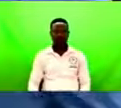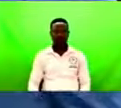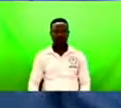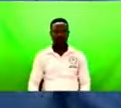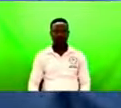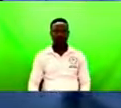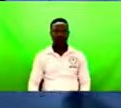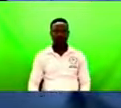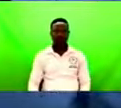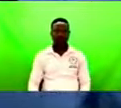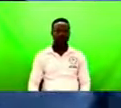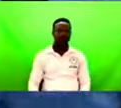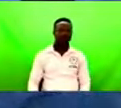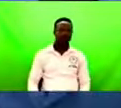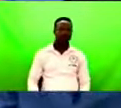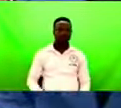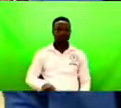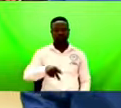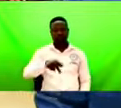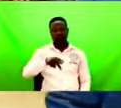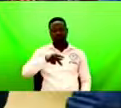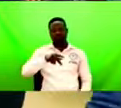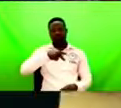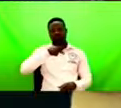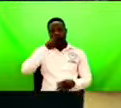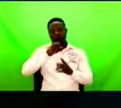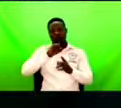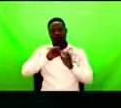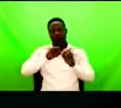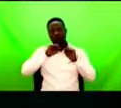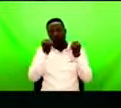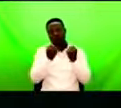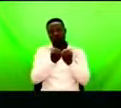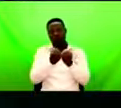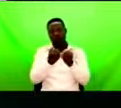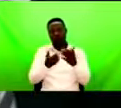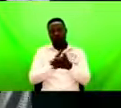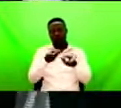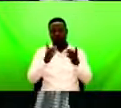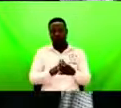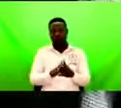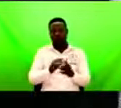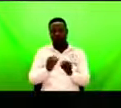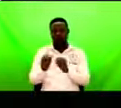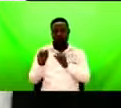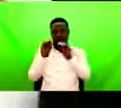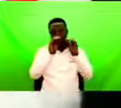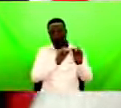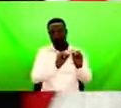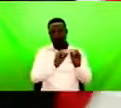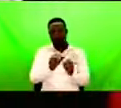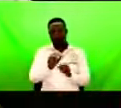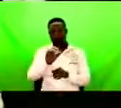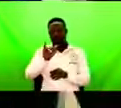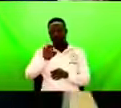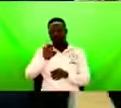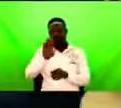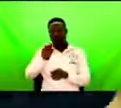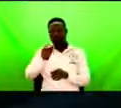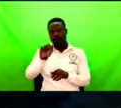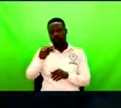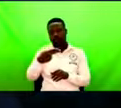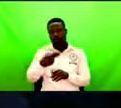Pencils has a new director in the person of overseer Benjamin Asare Yeboah. Chair, thank you very much.